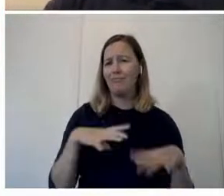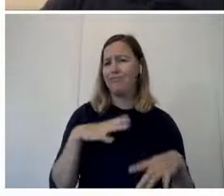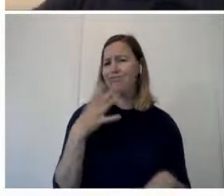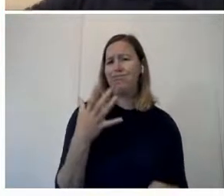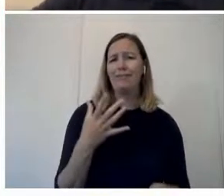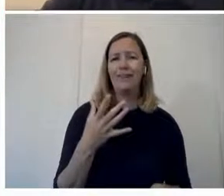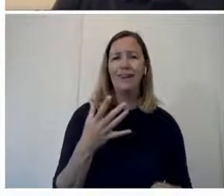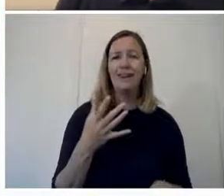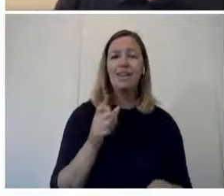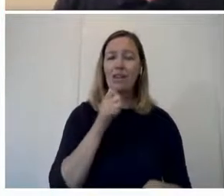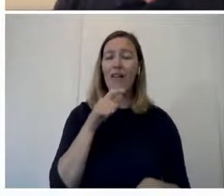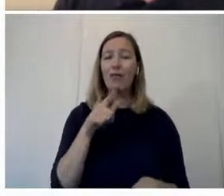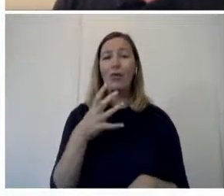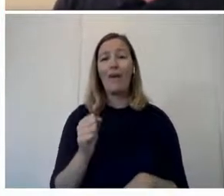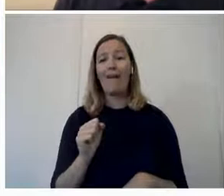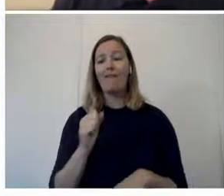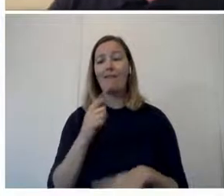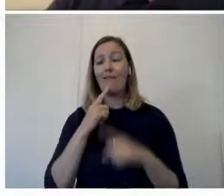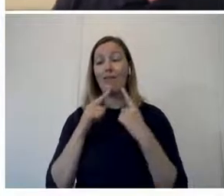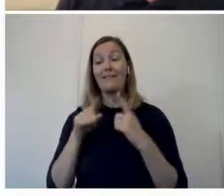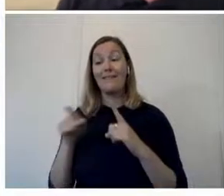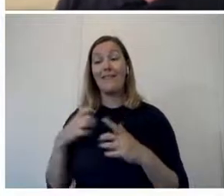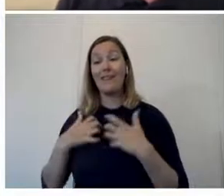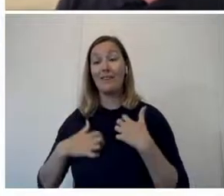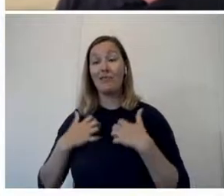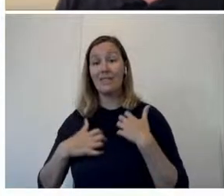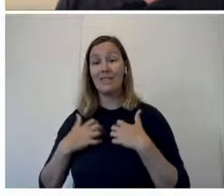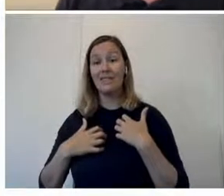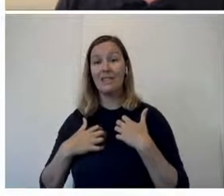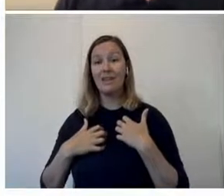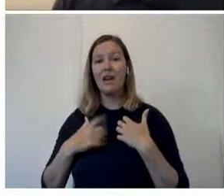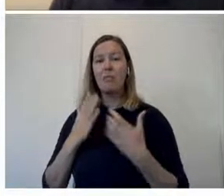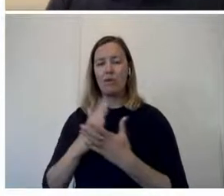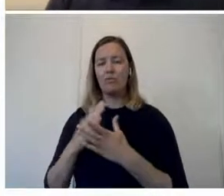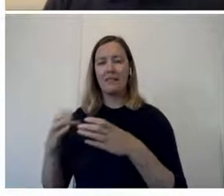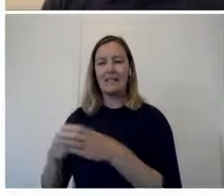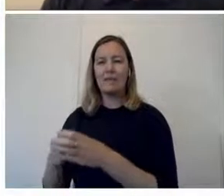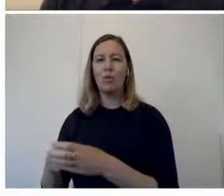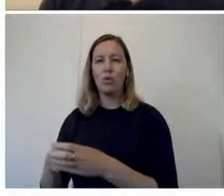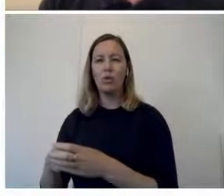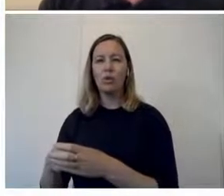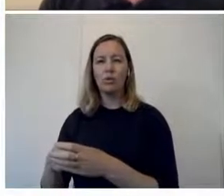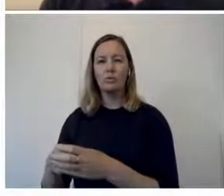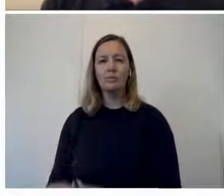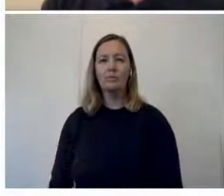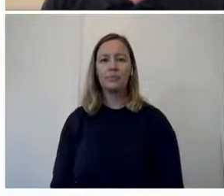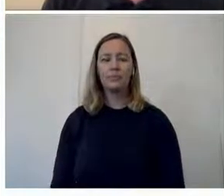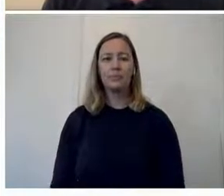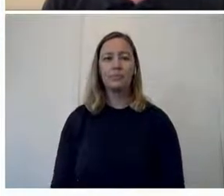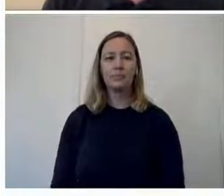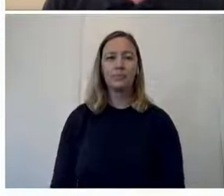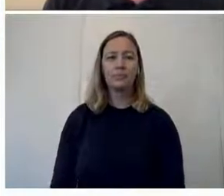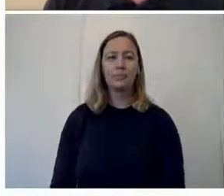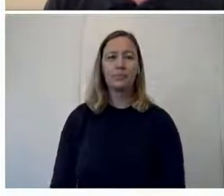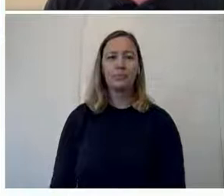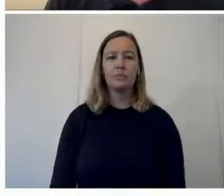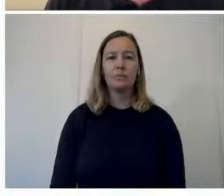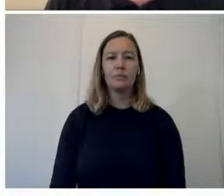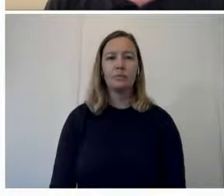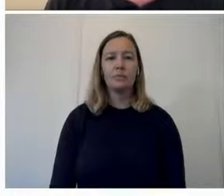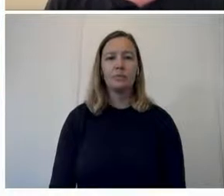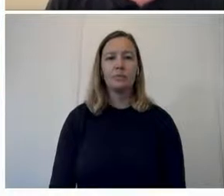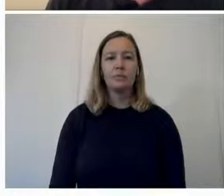content that they'd like, they are possible to get, but they are actually a relatively small segment. Just a quick little note on